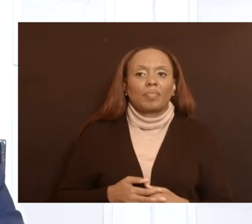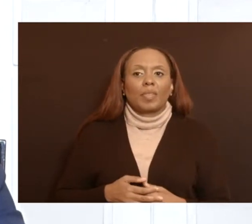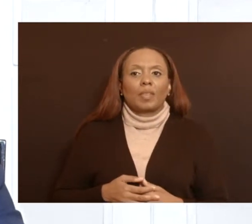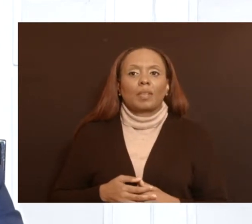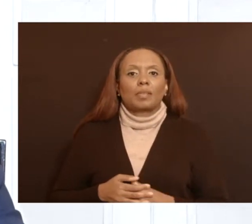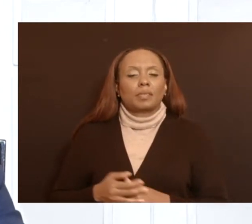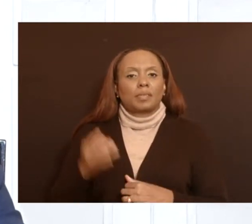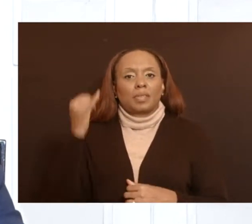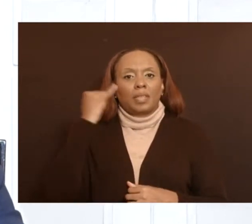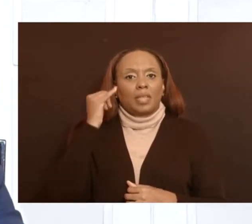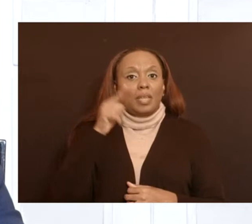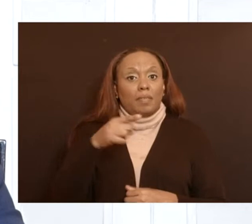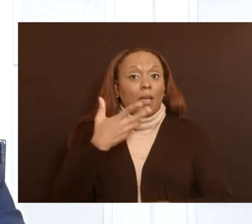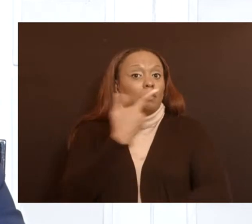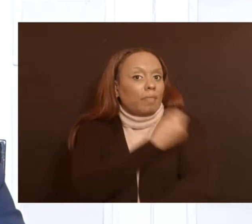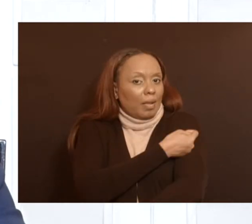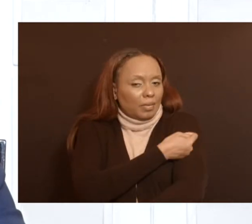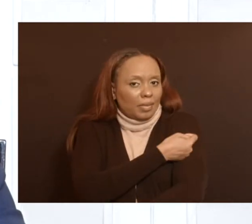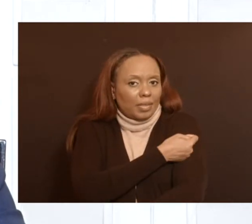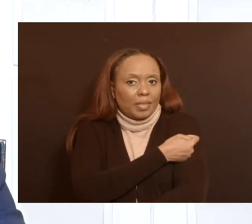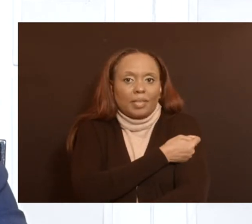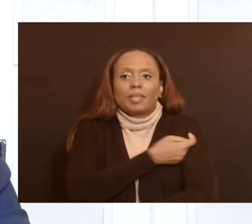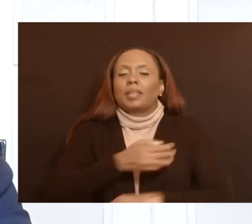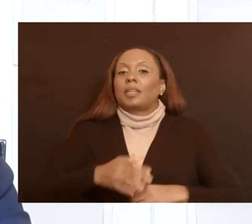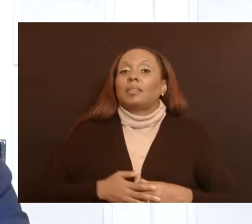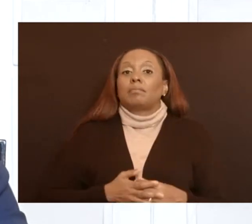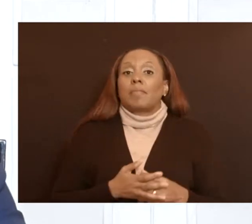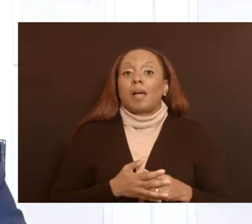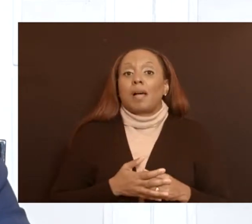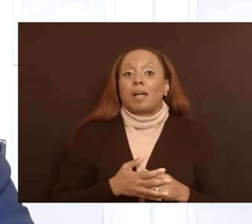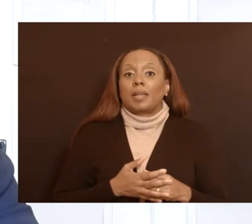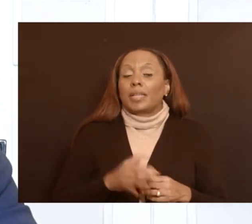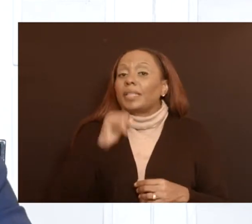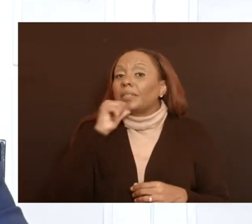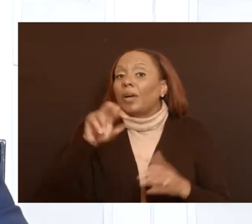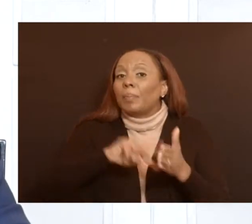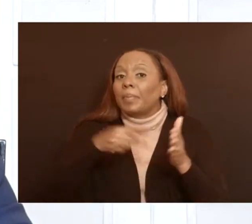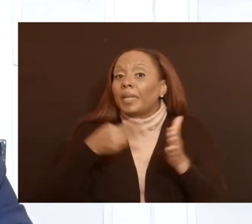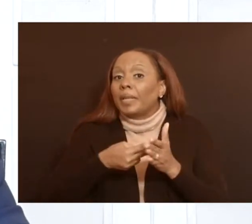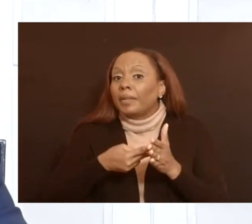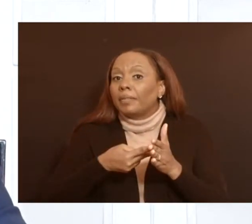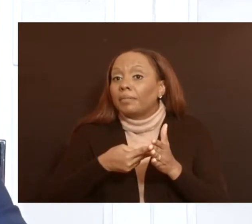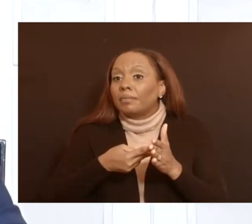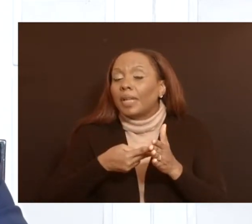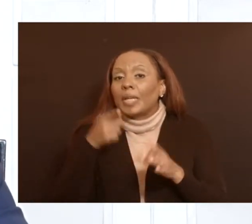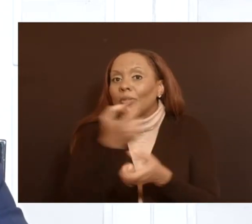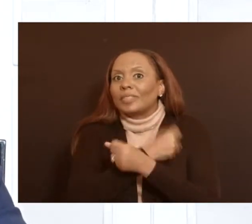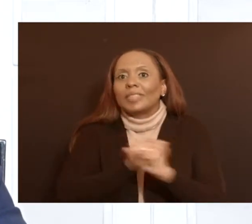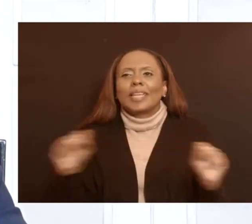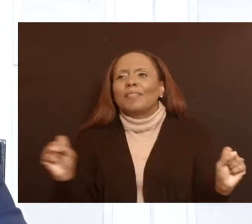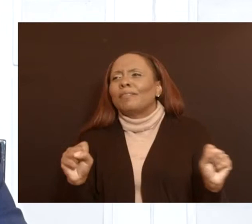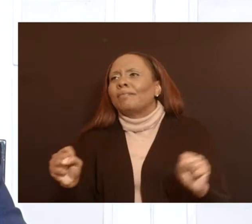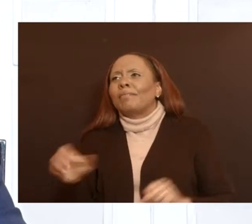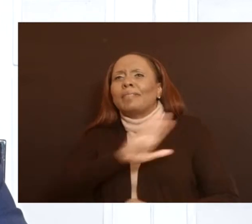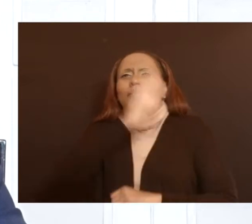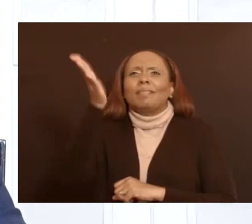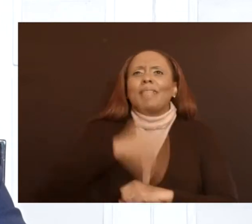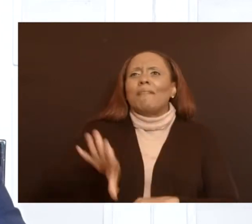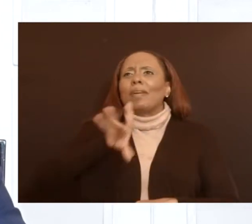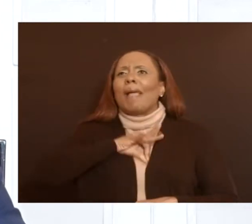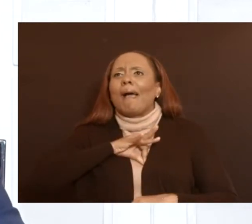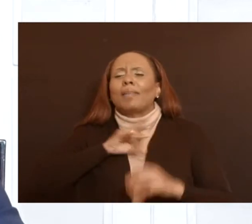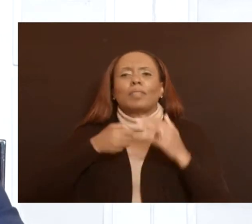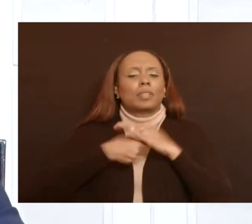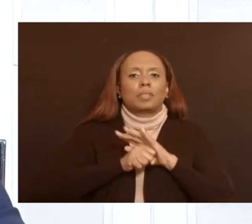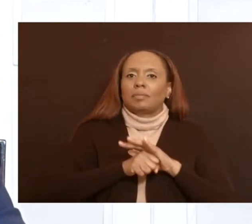it will not stop you from getting COVID, but it will decrease your risk of getting COVID, one. But two, if you do, you're unlikely to get ill.